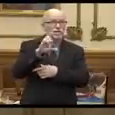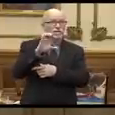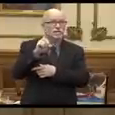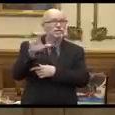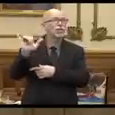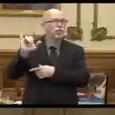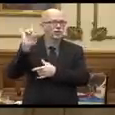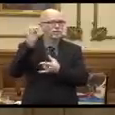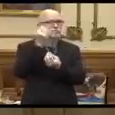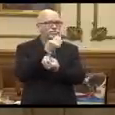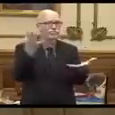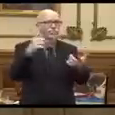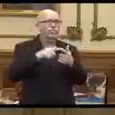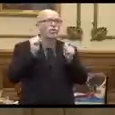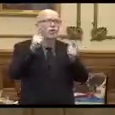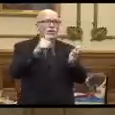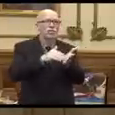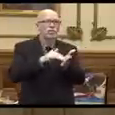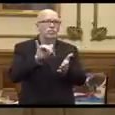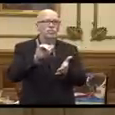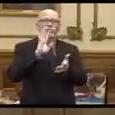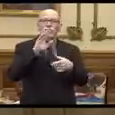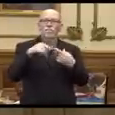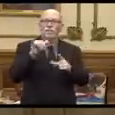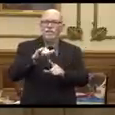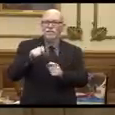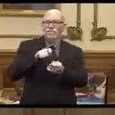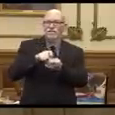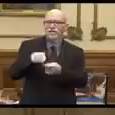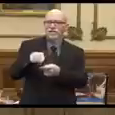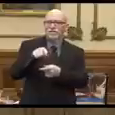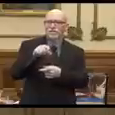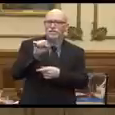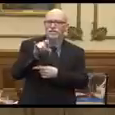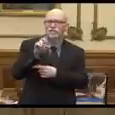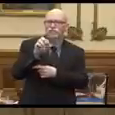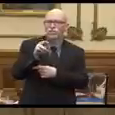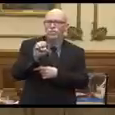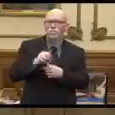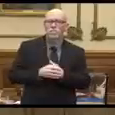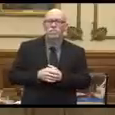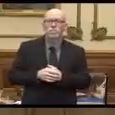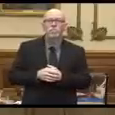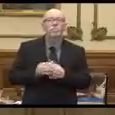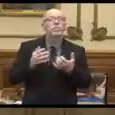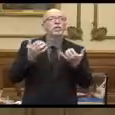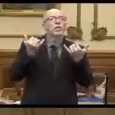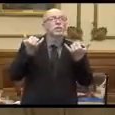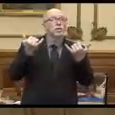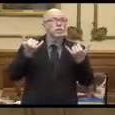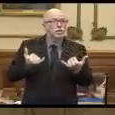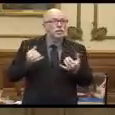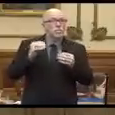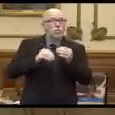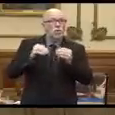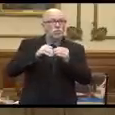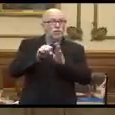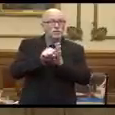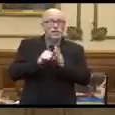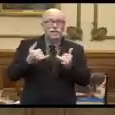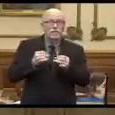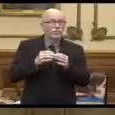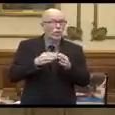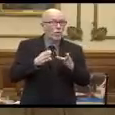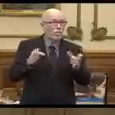also sent out an alert to all providers about this particular syndrome. Finally, as more of our state starts to open up today, I